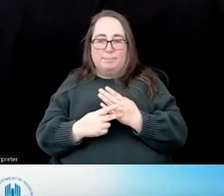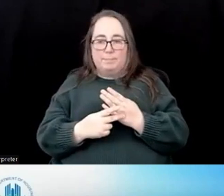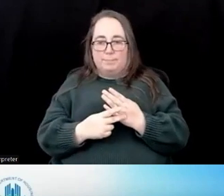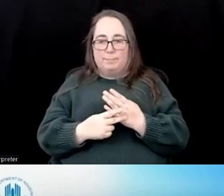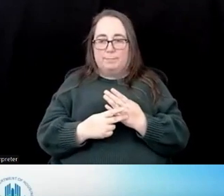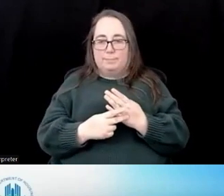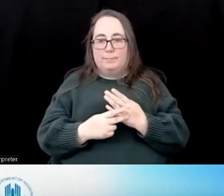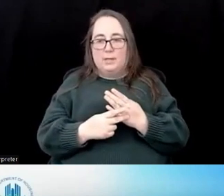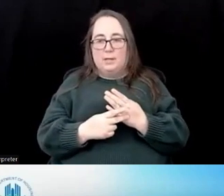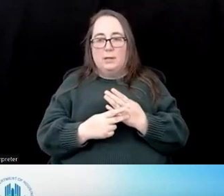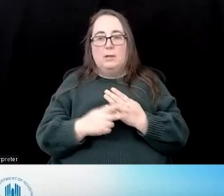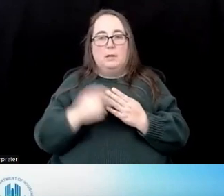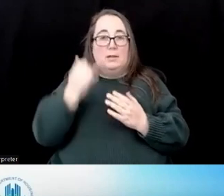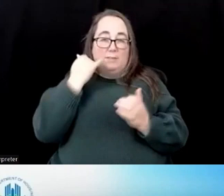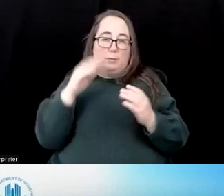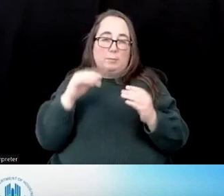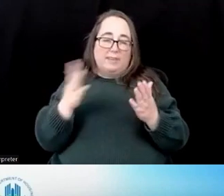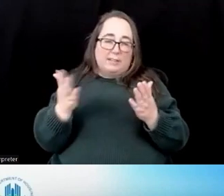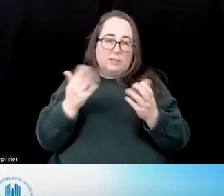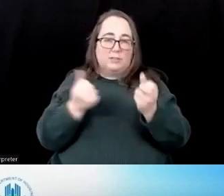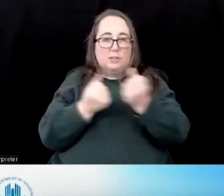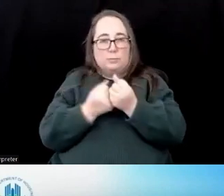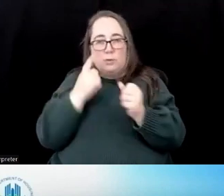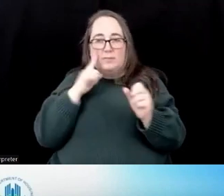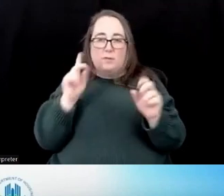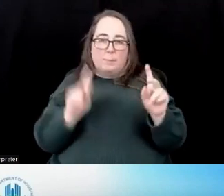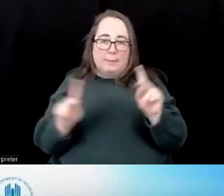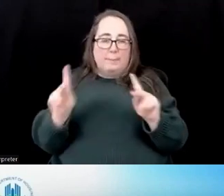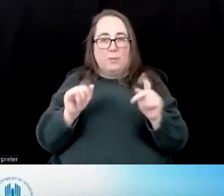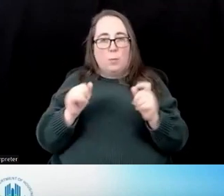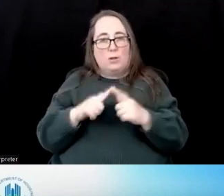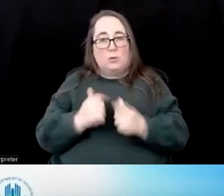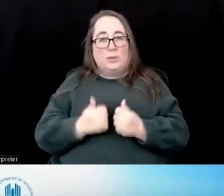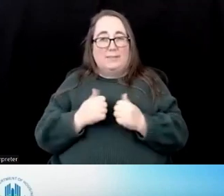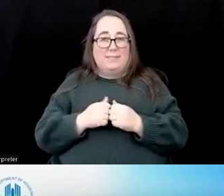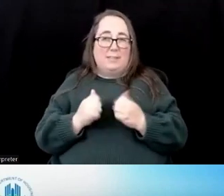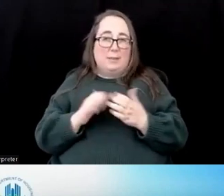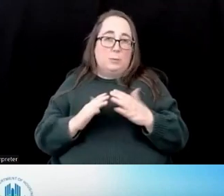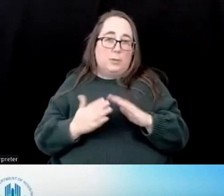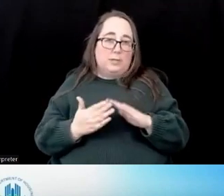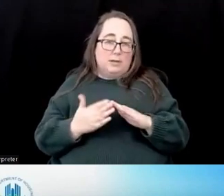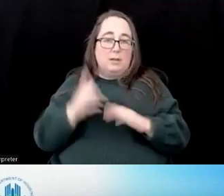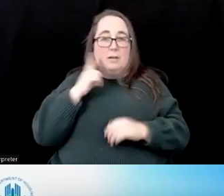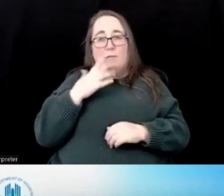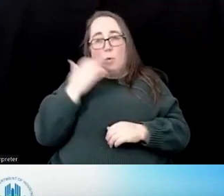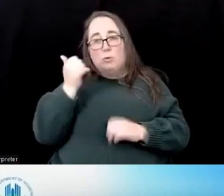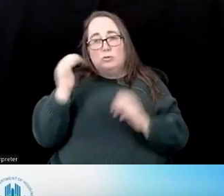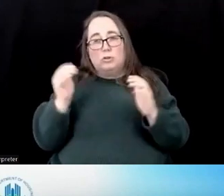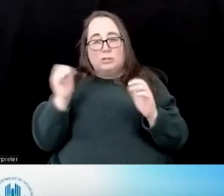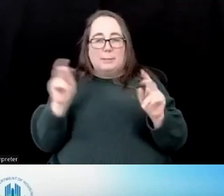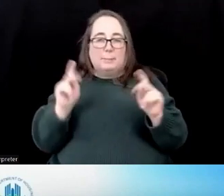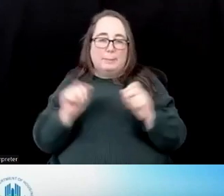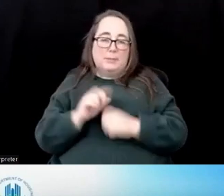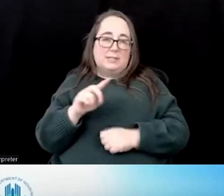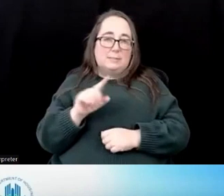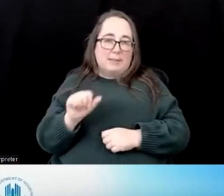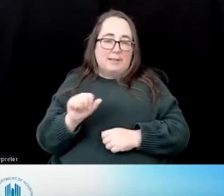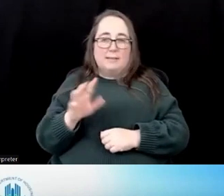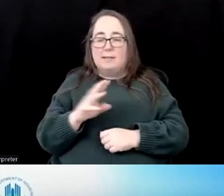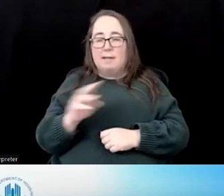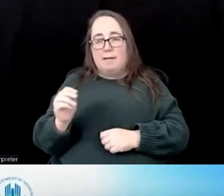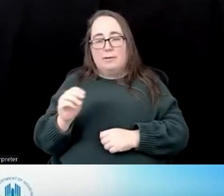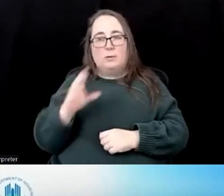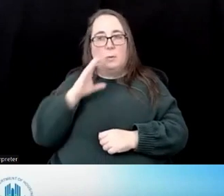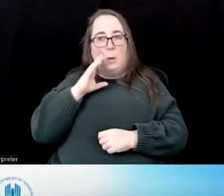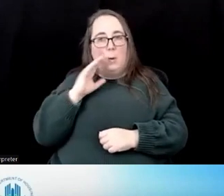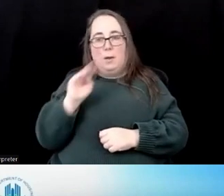serving and providing services and supports for individuals who want to live in the community, for older adults and people with disabilities. And, the